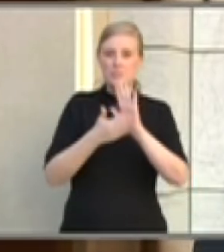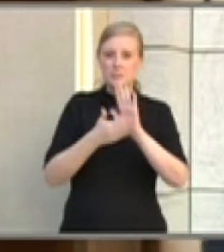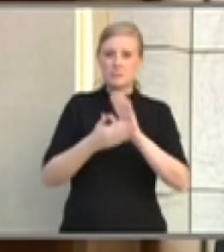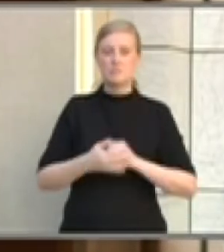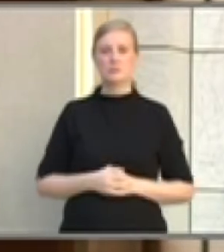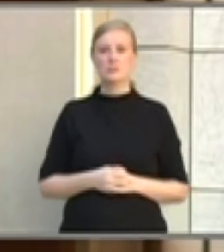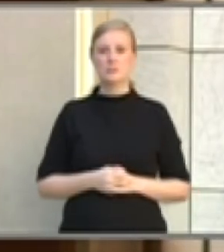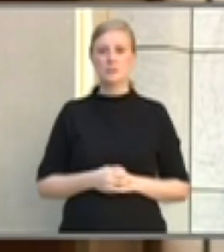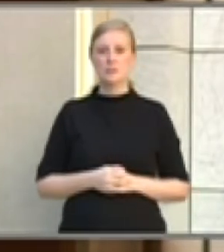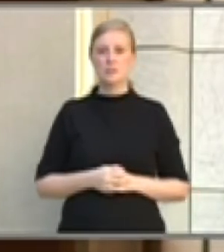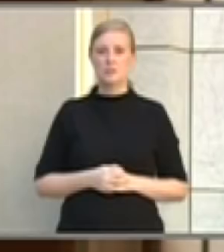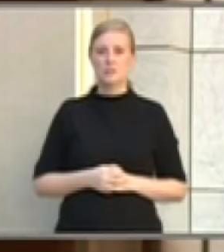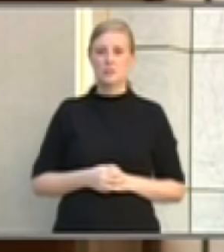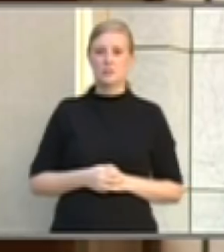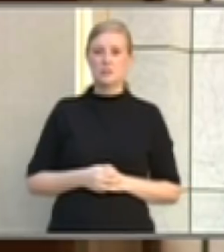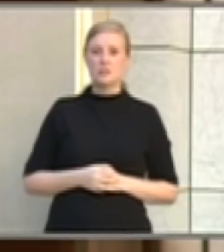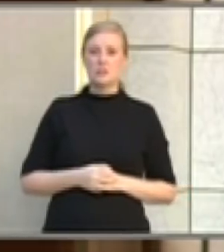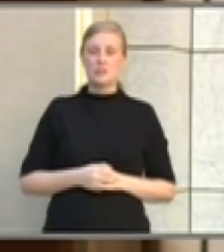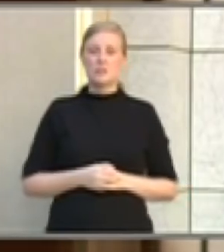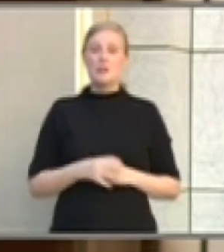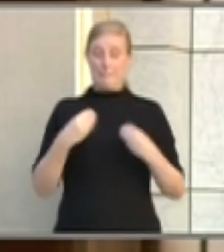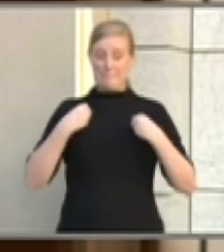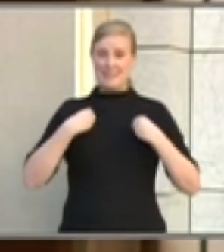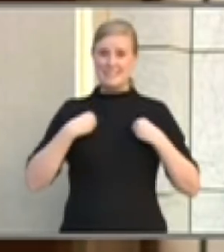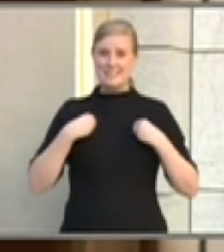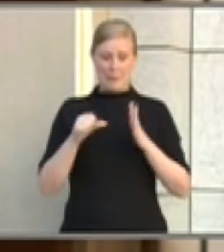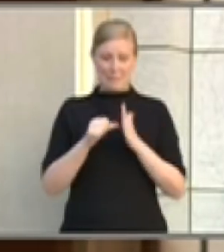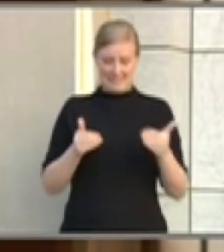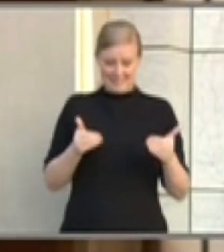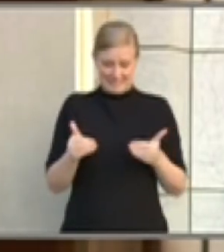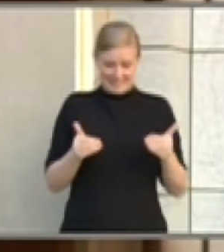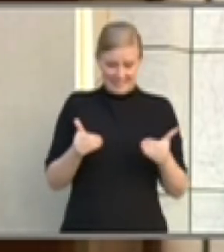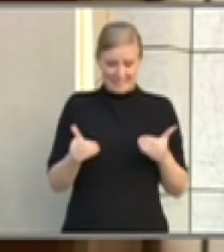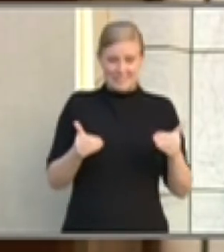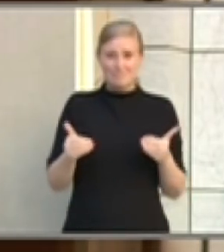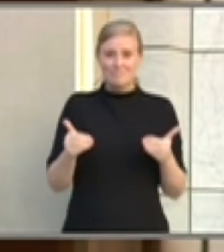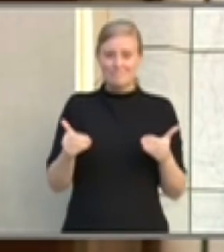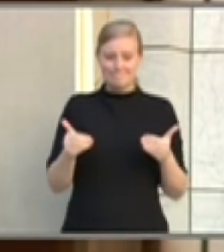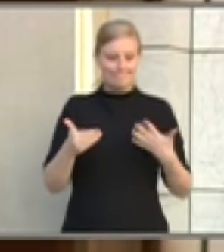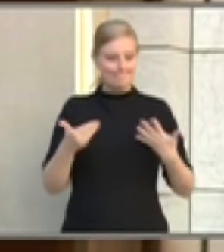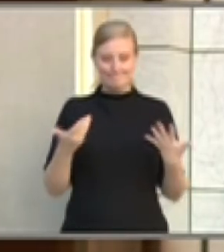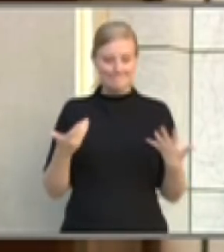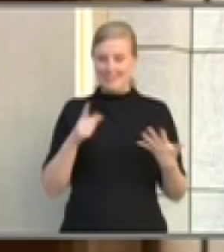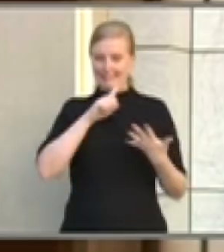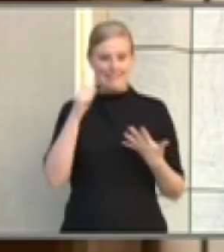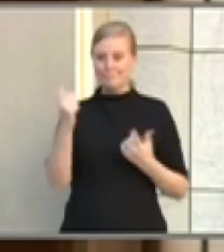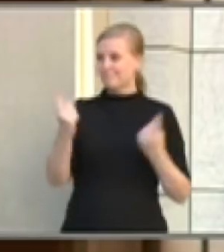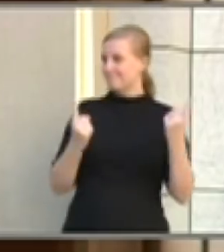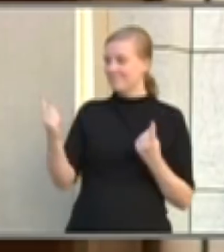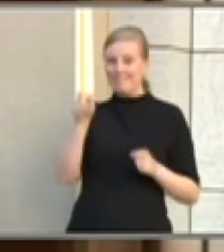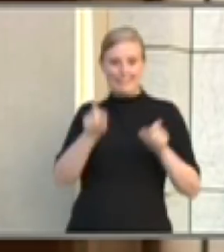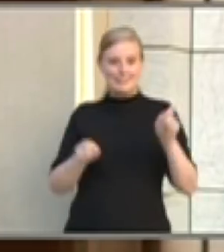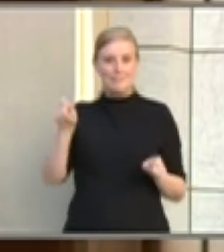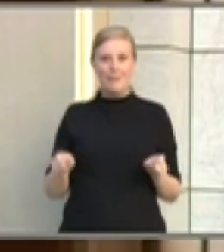livelihoods of what we anticipate of being almost 6 million Australians who will need